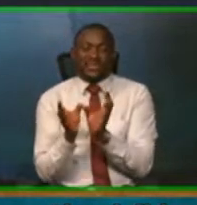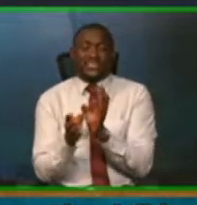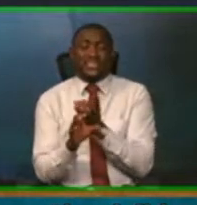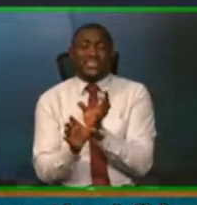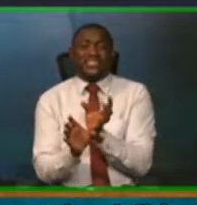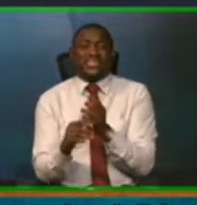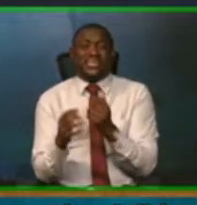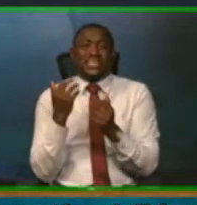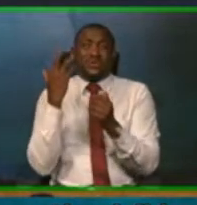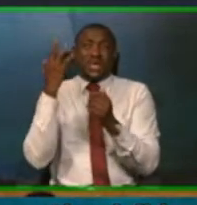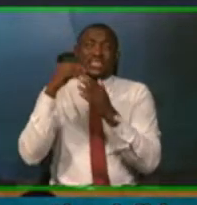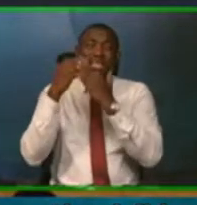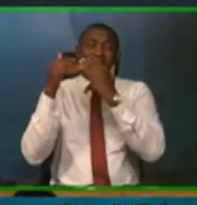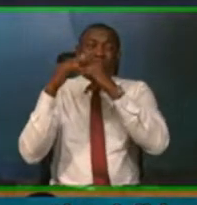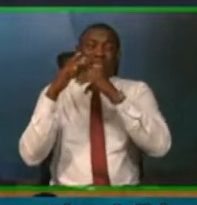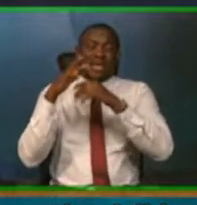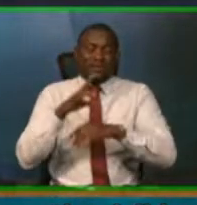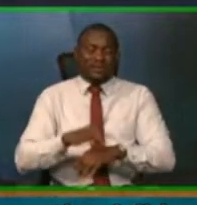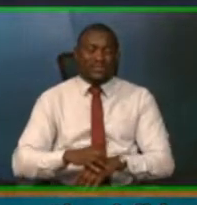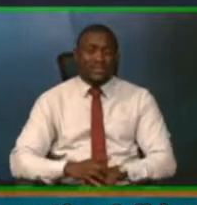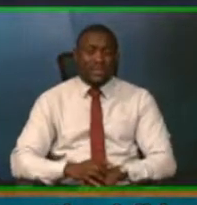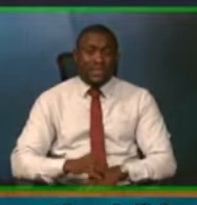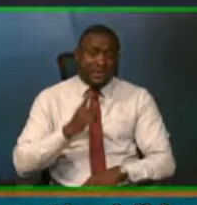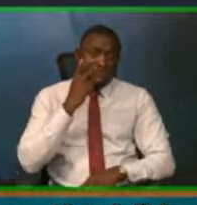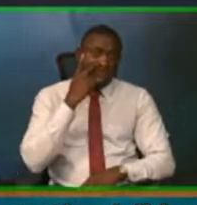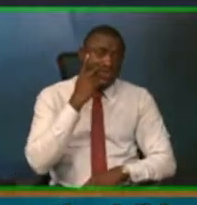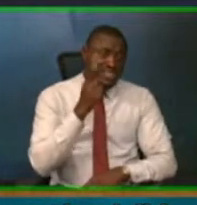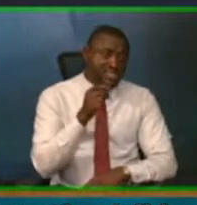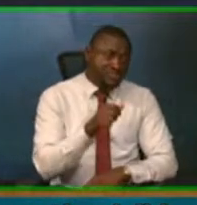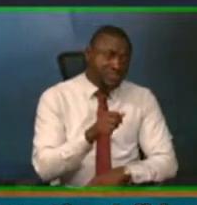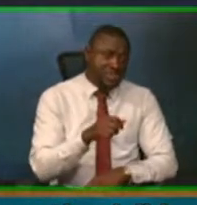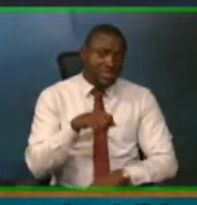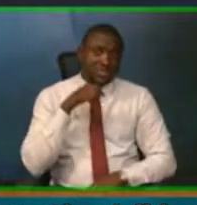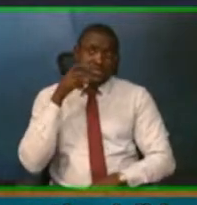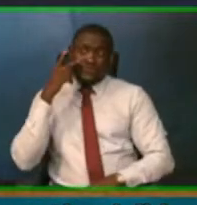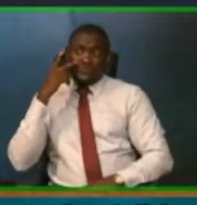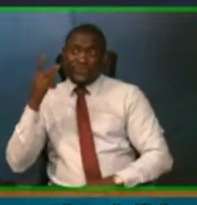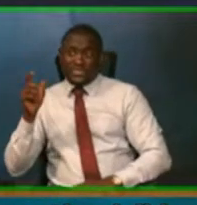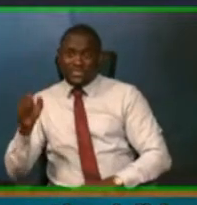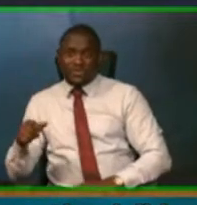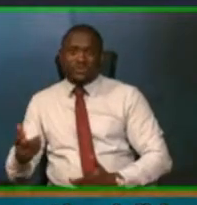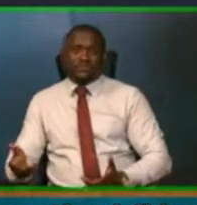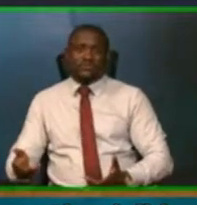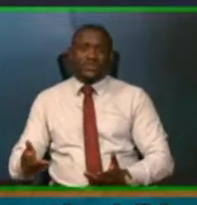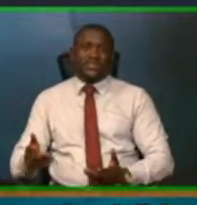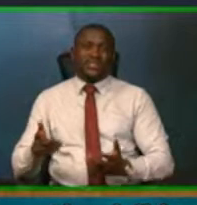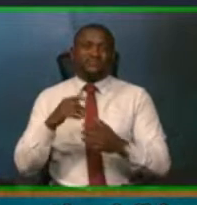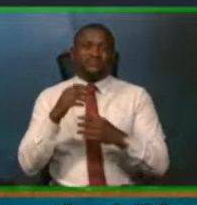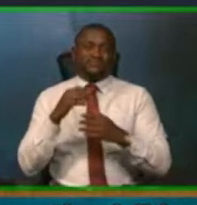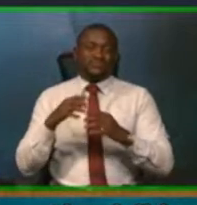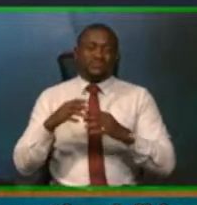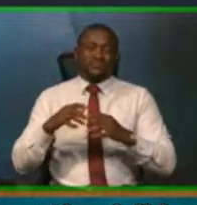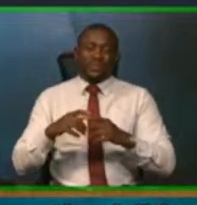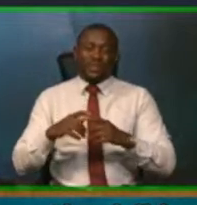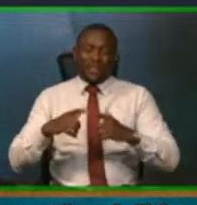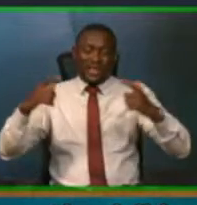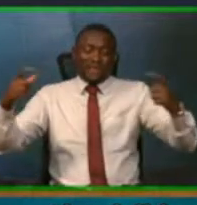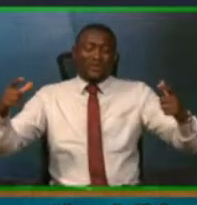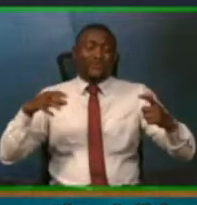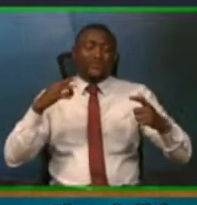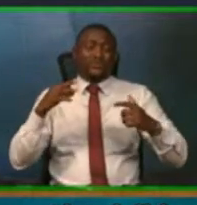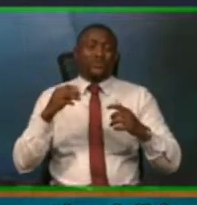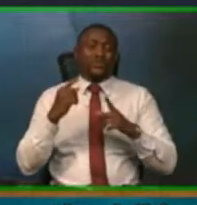heaven and that are in the earth, visible and invisible. The scope of the impact of the word of God is beyond the visible